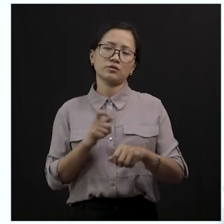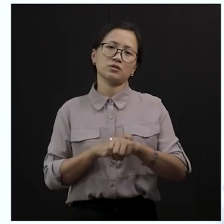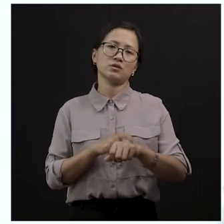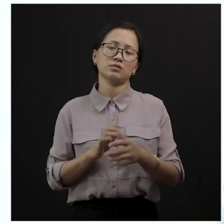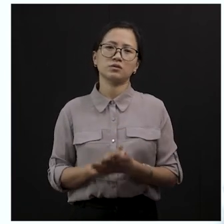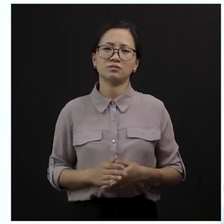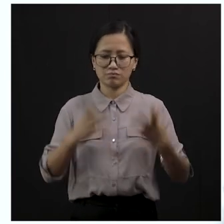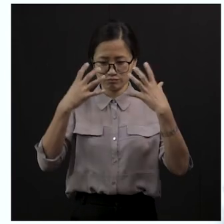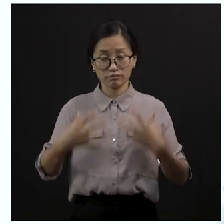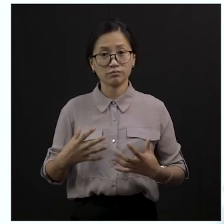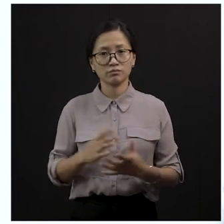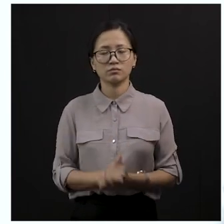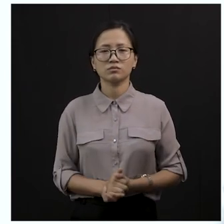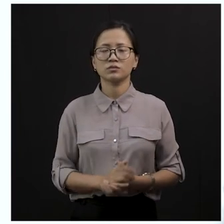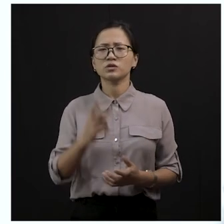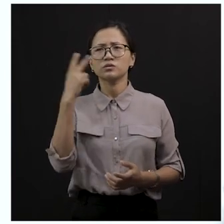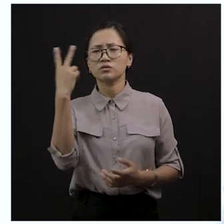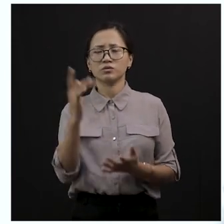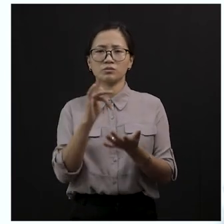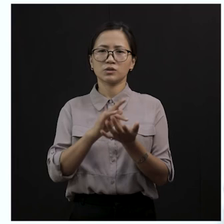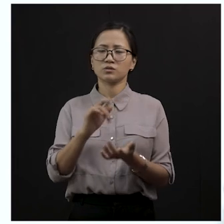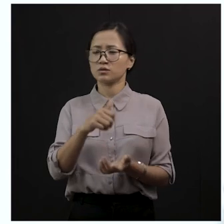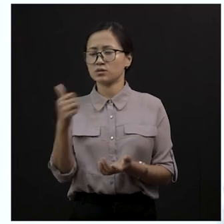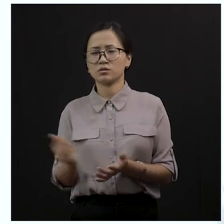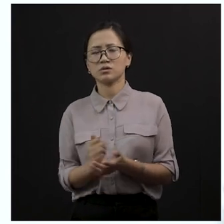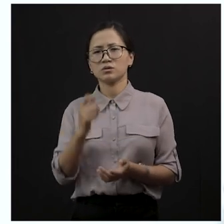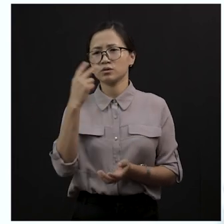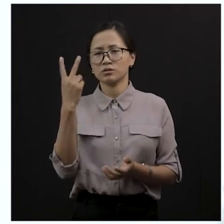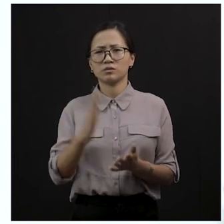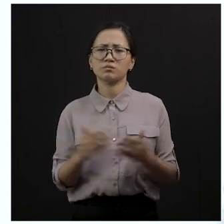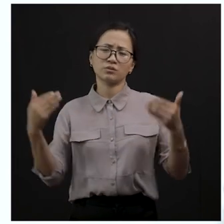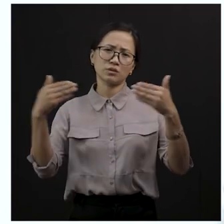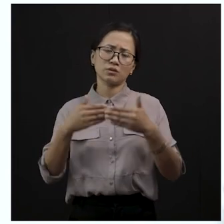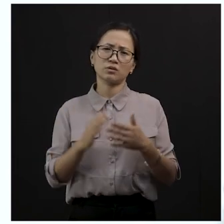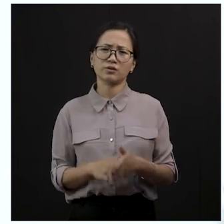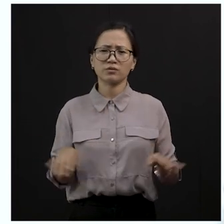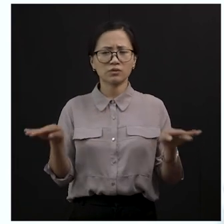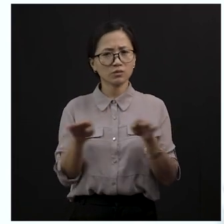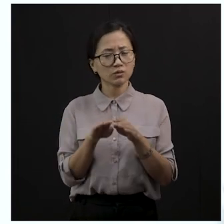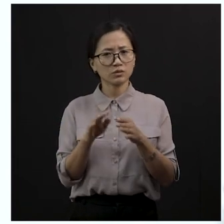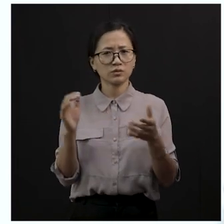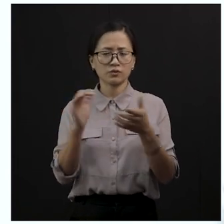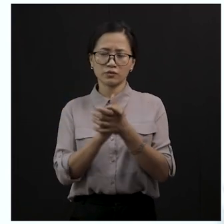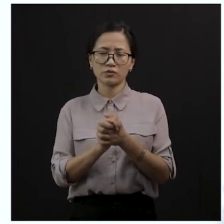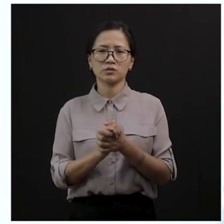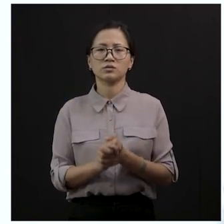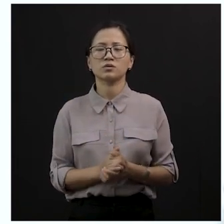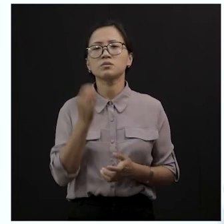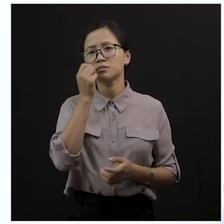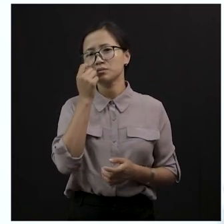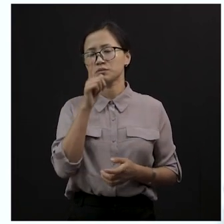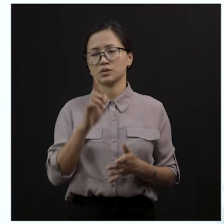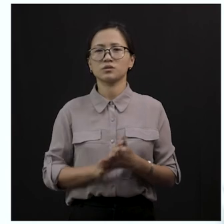and energy, right? Now we can travel from one place to another and meet our close friends, our parents, or anyone